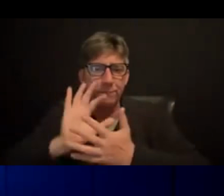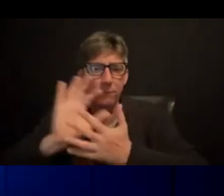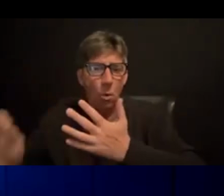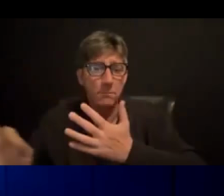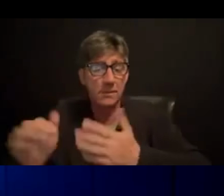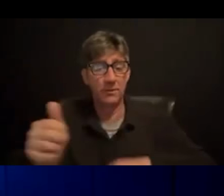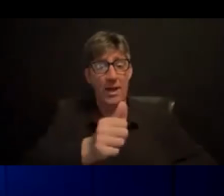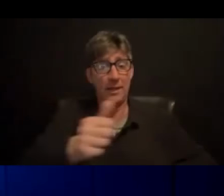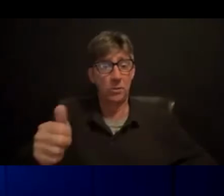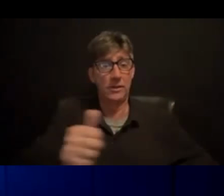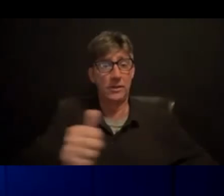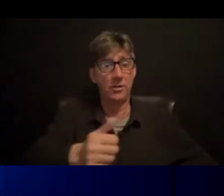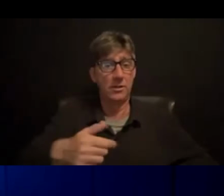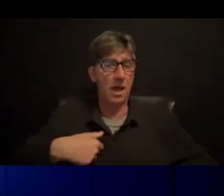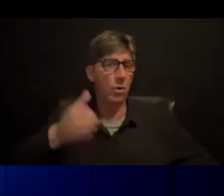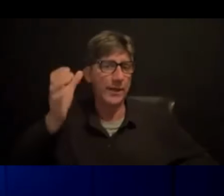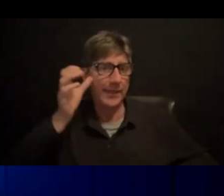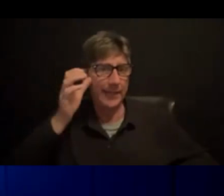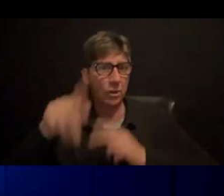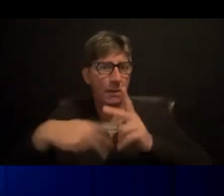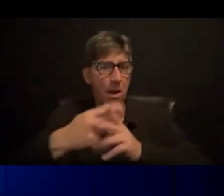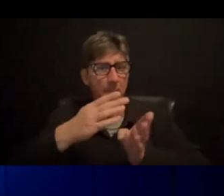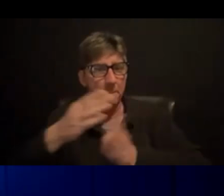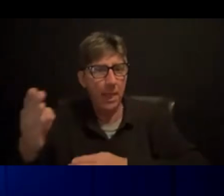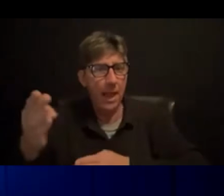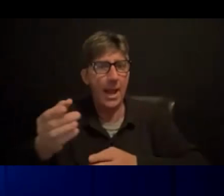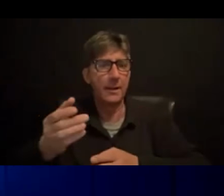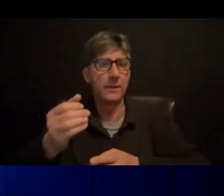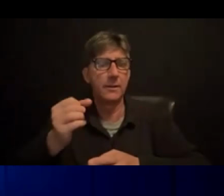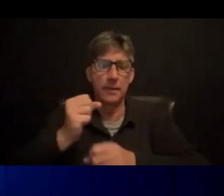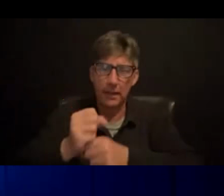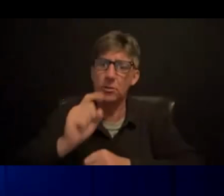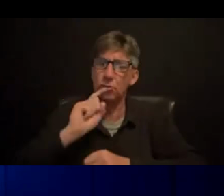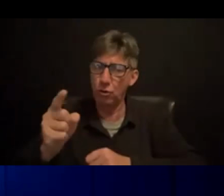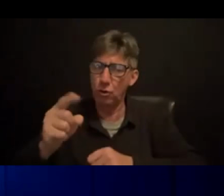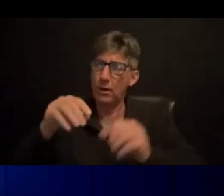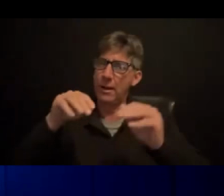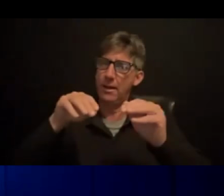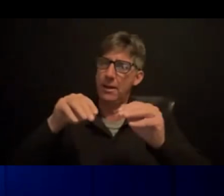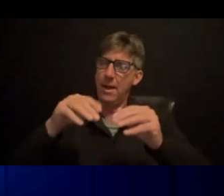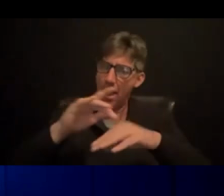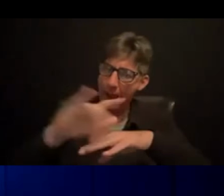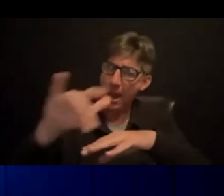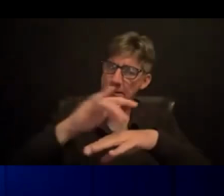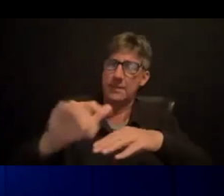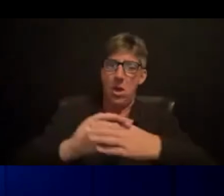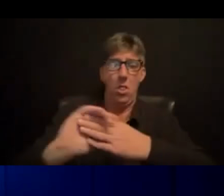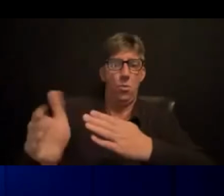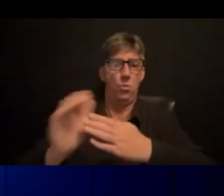about plans for ensuring access to commuter rail on weekends, particularly as we come out